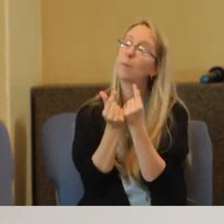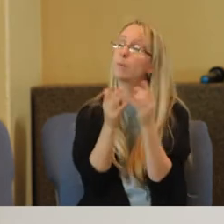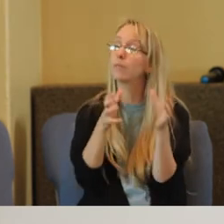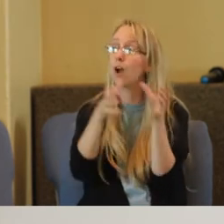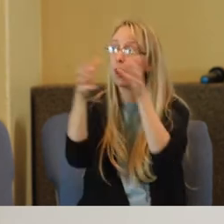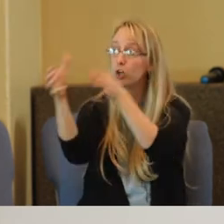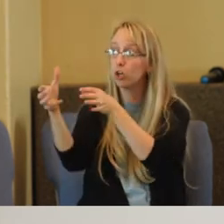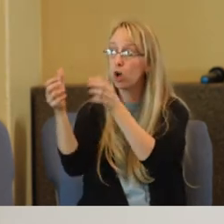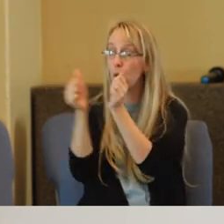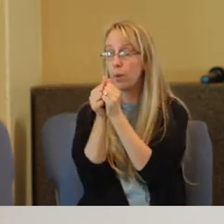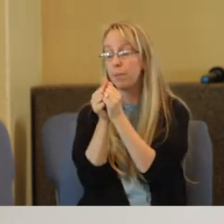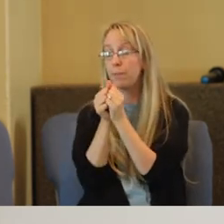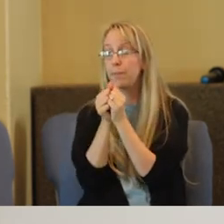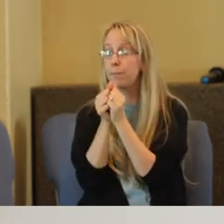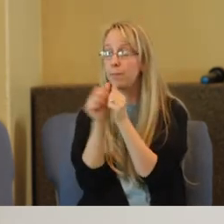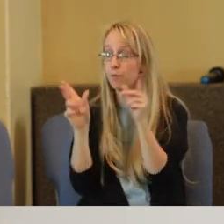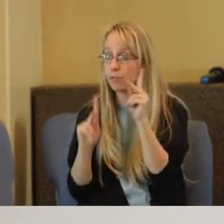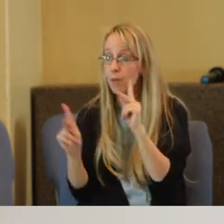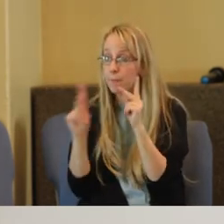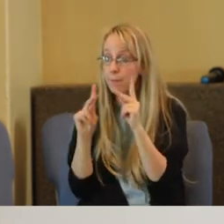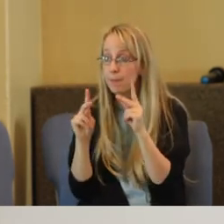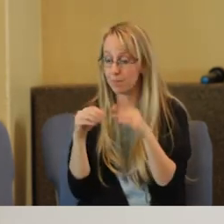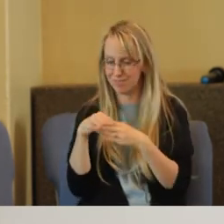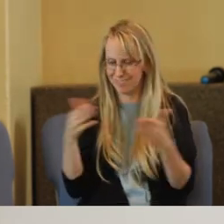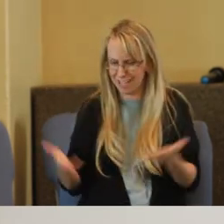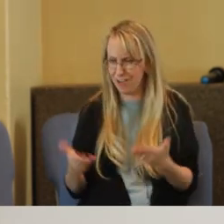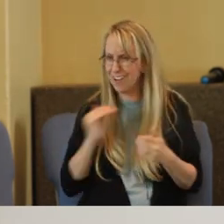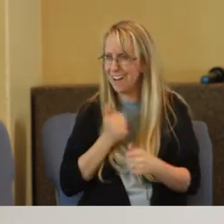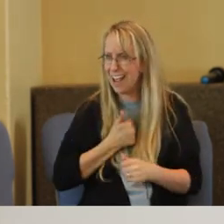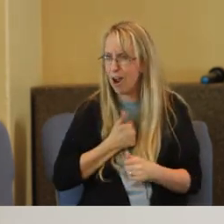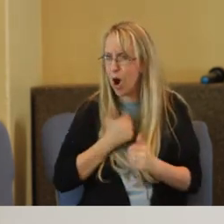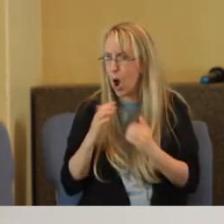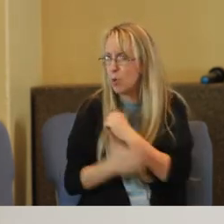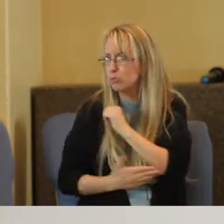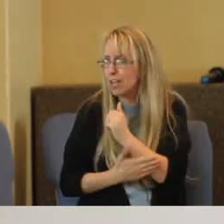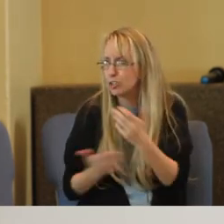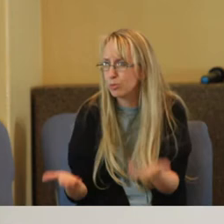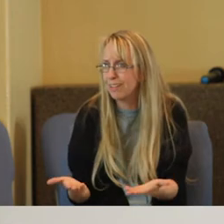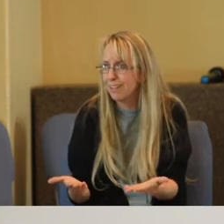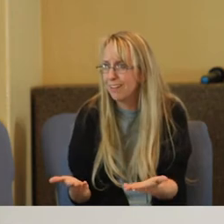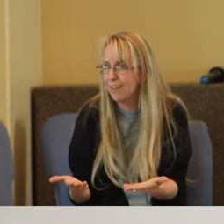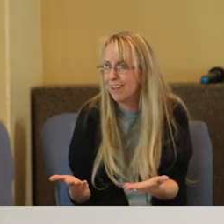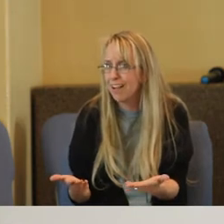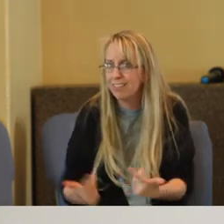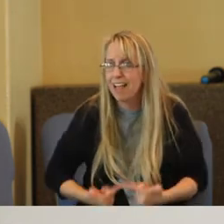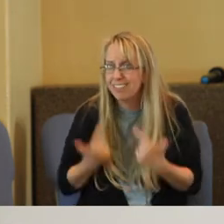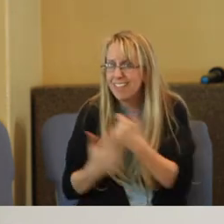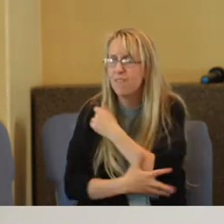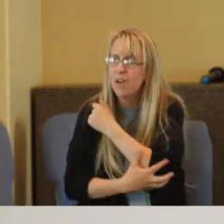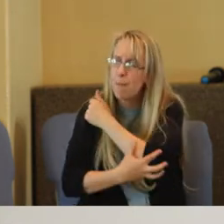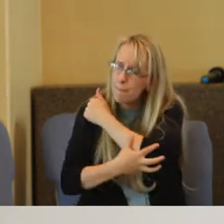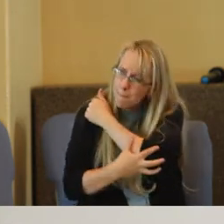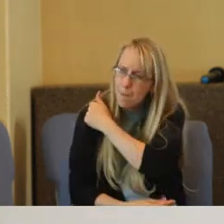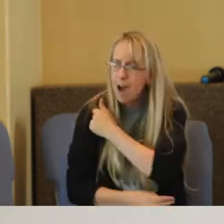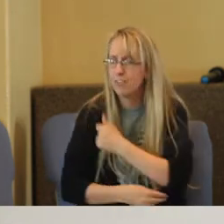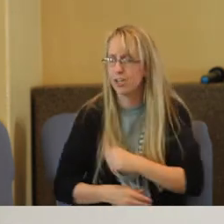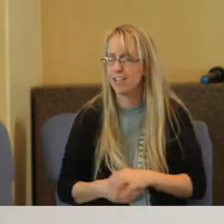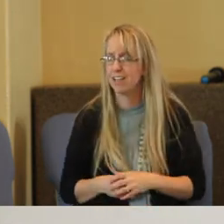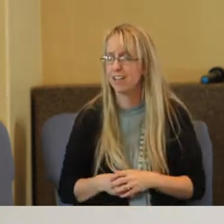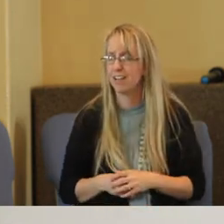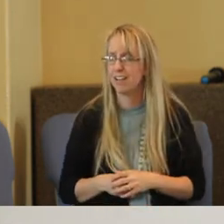with these people in our own country that are living in such poverty. And when they go down